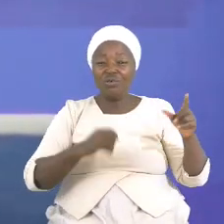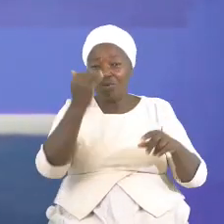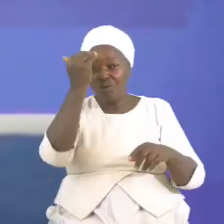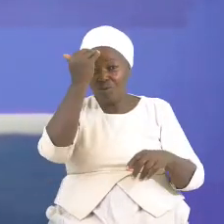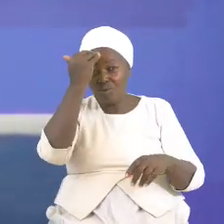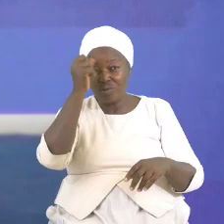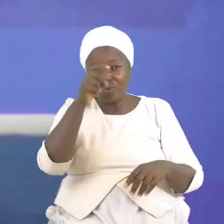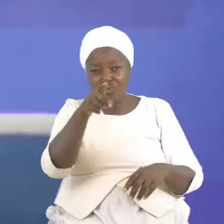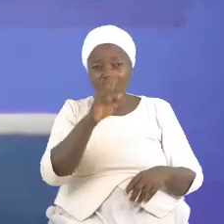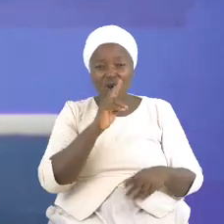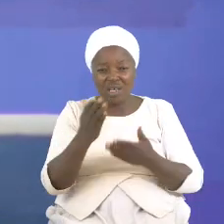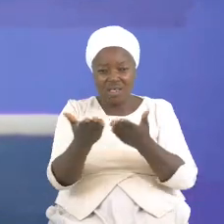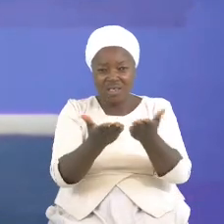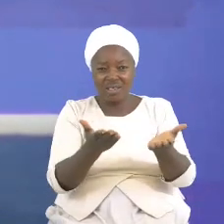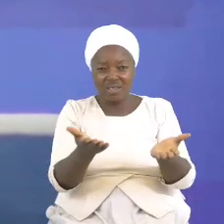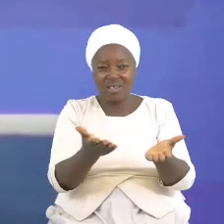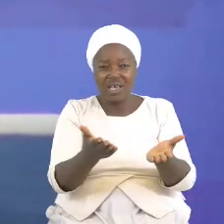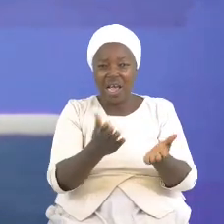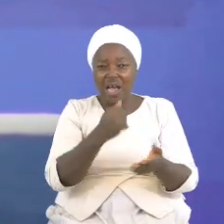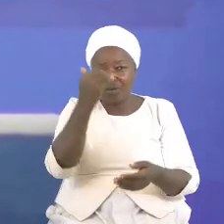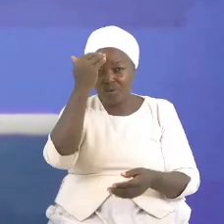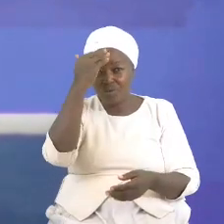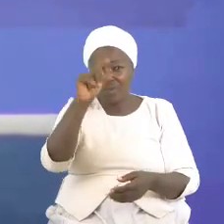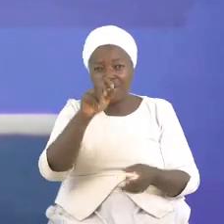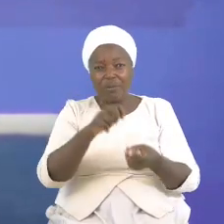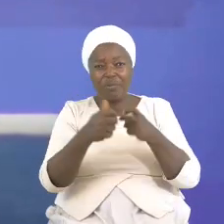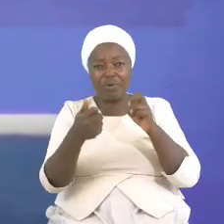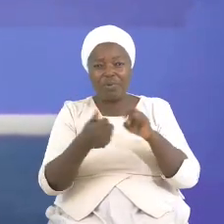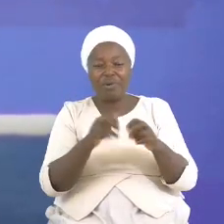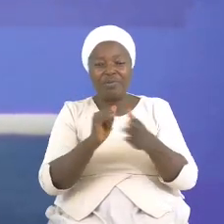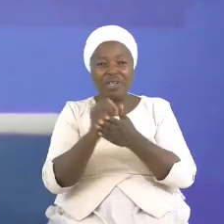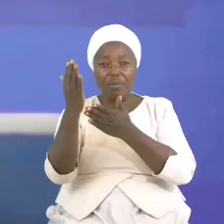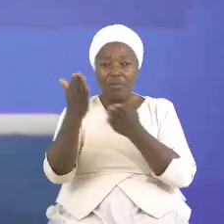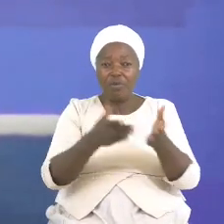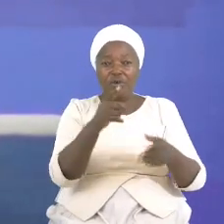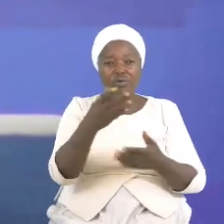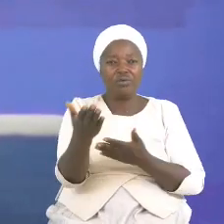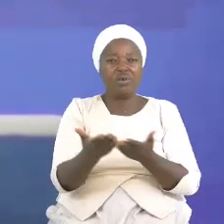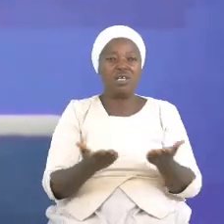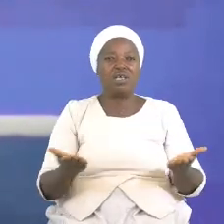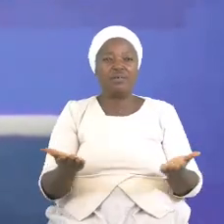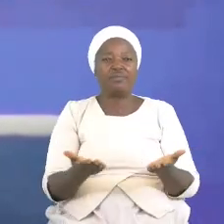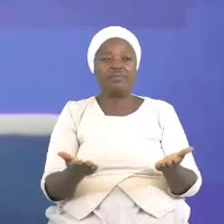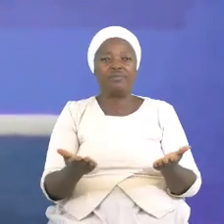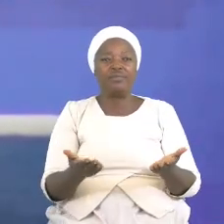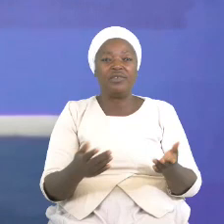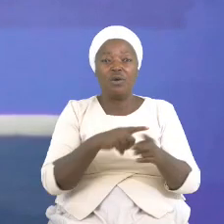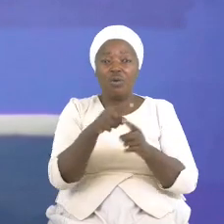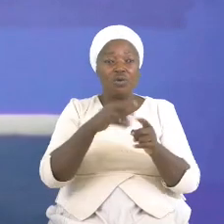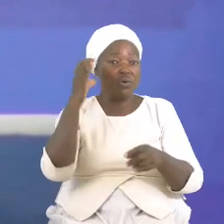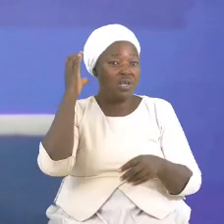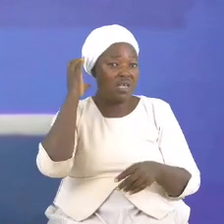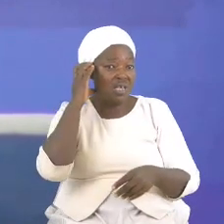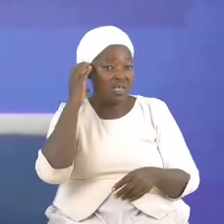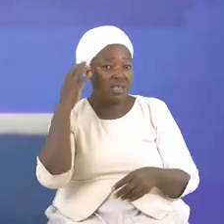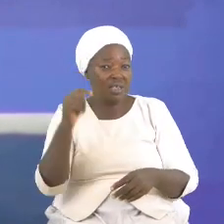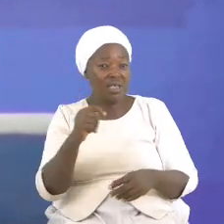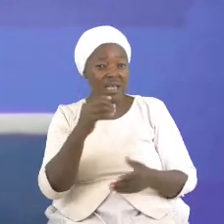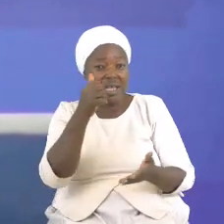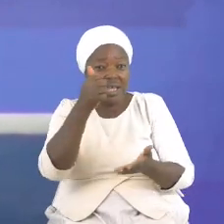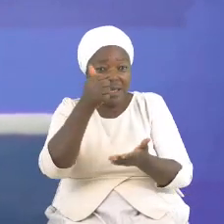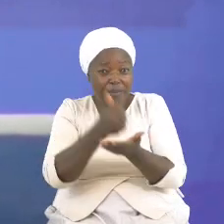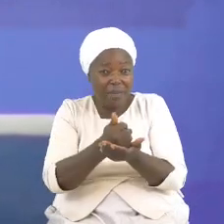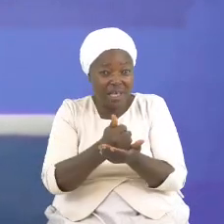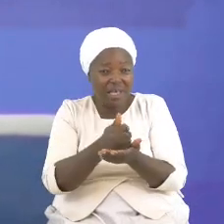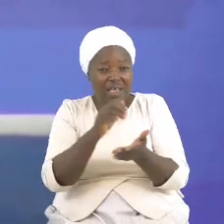And he knows the problem that brought you here. When you hear the amen, that means so